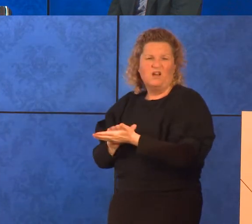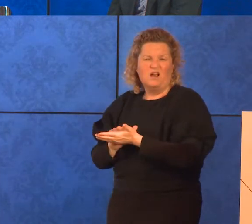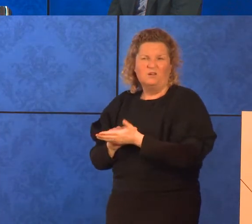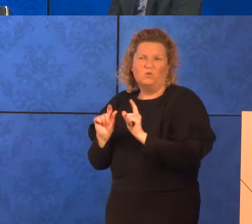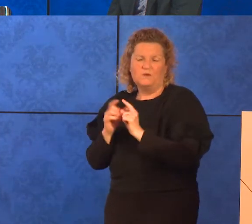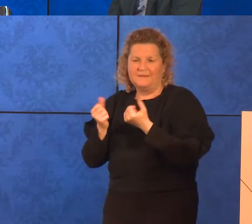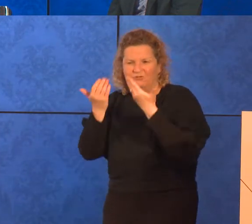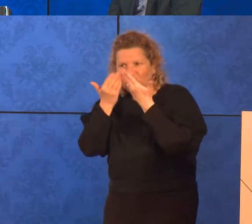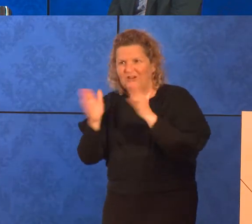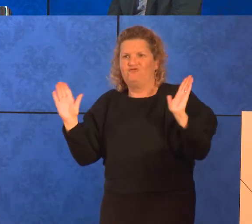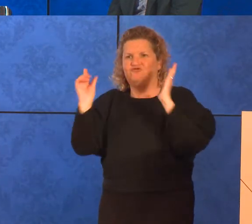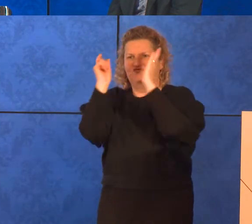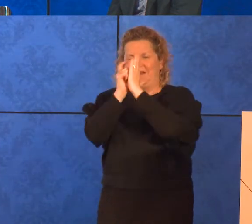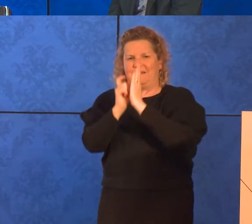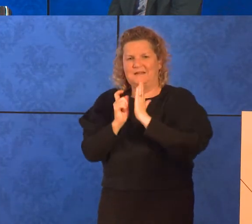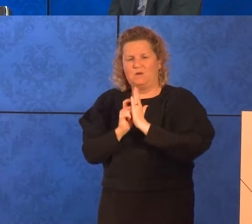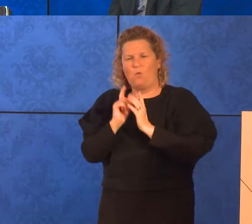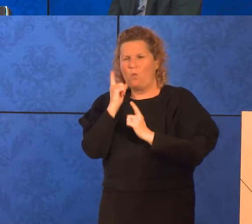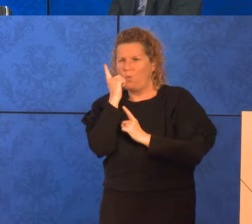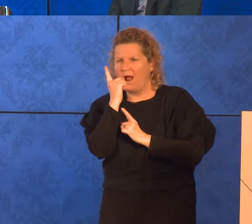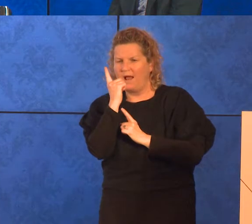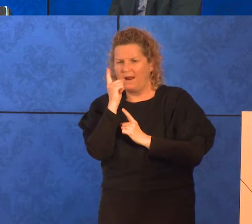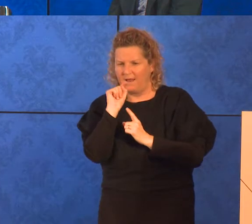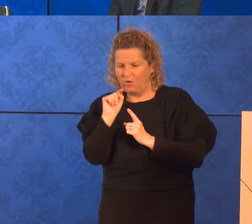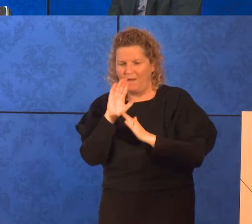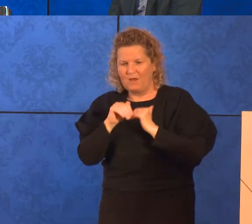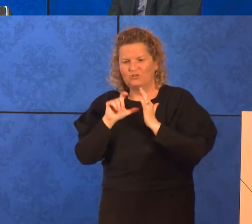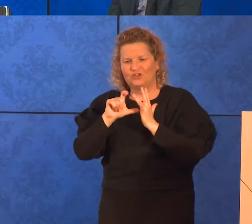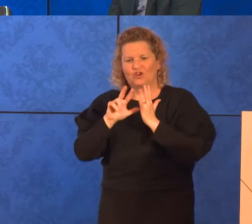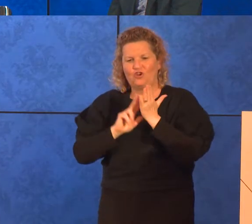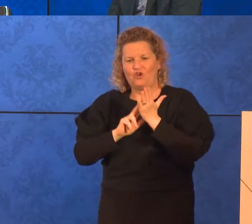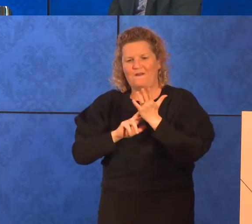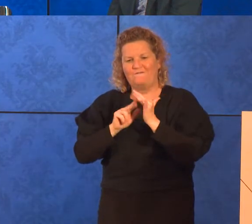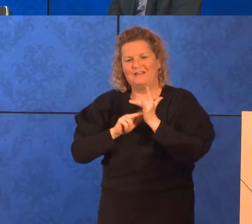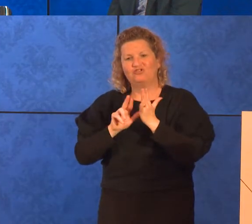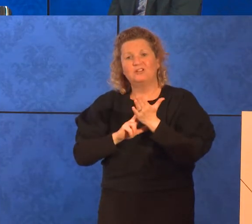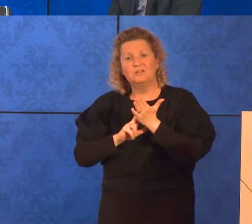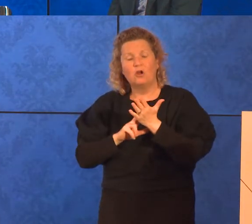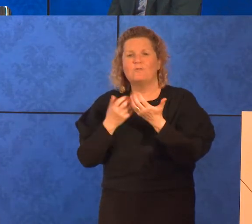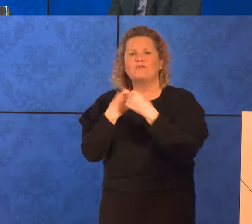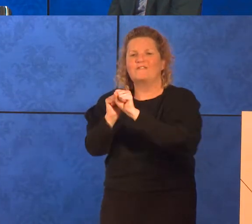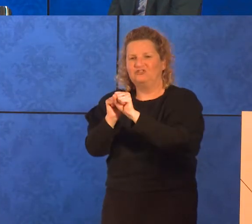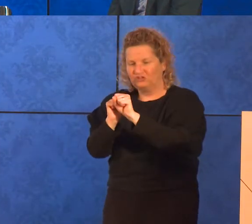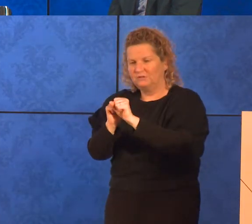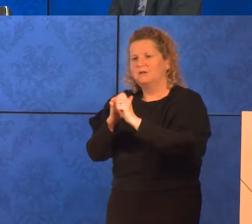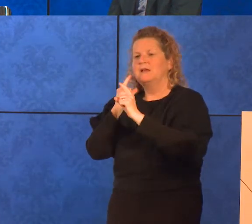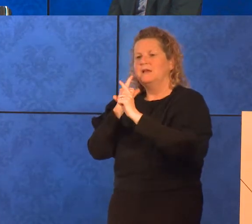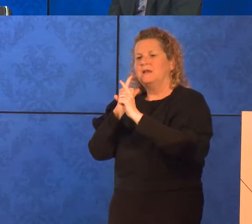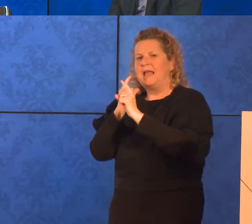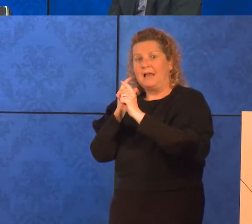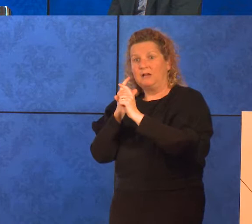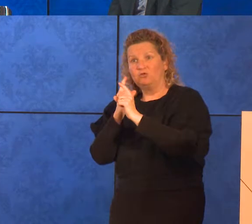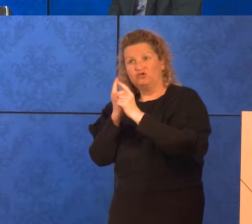general recommendations. And the one for me that really stood out was around prevention. It sort of touched on prevention, but it wasn't